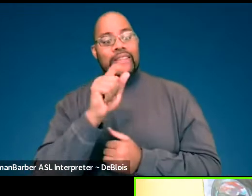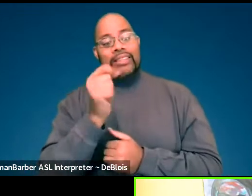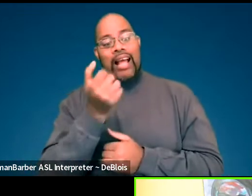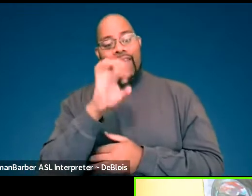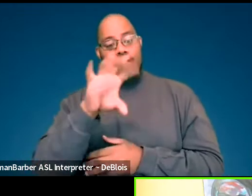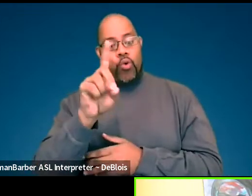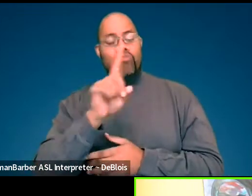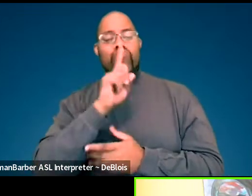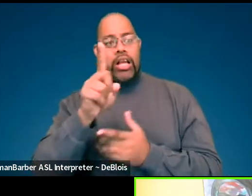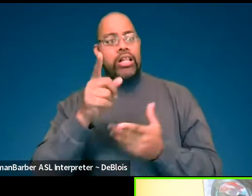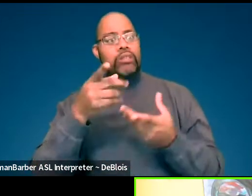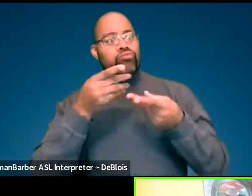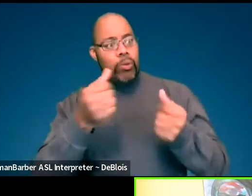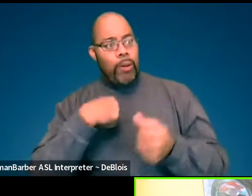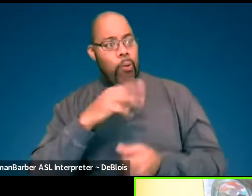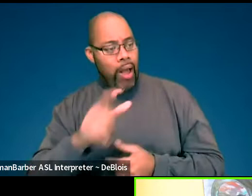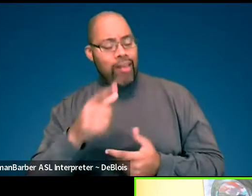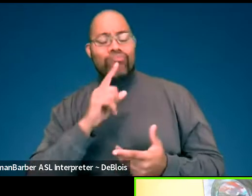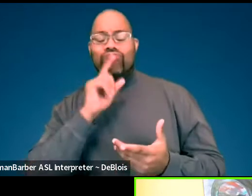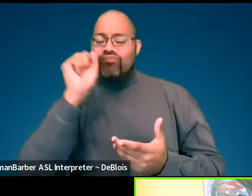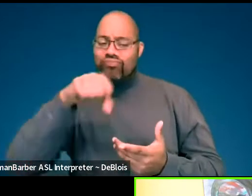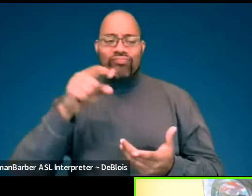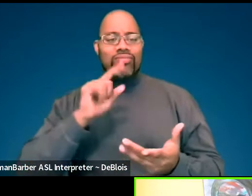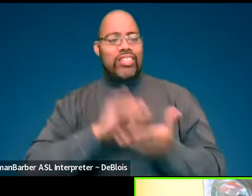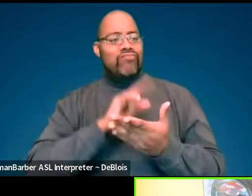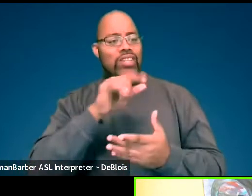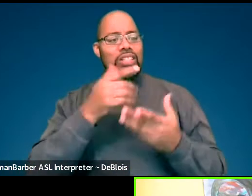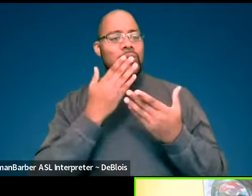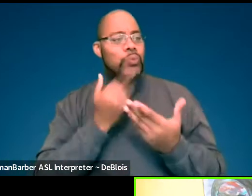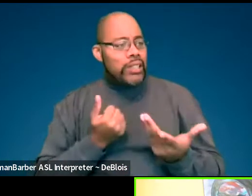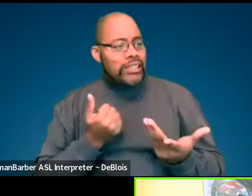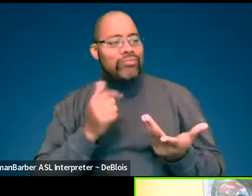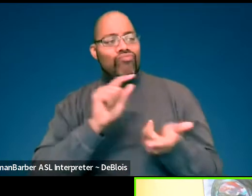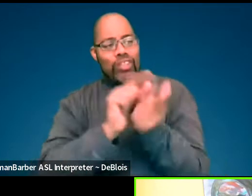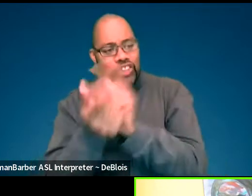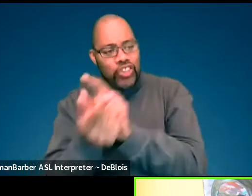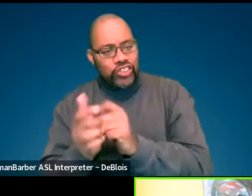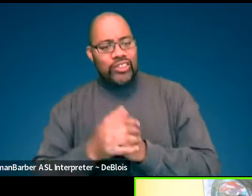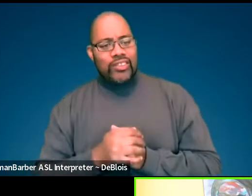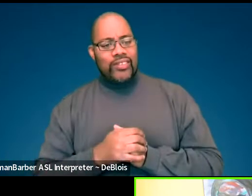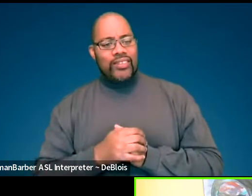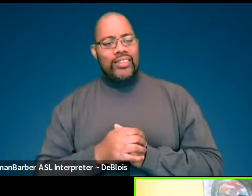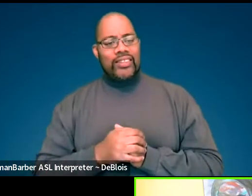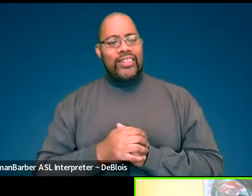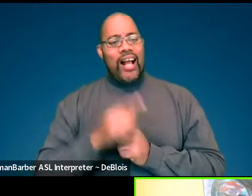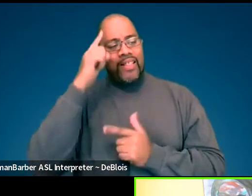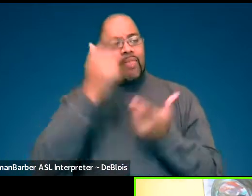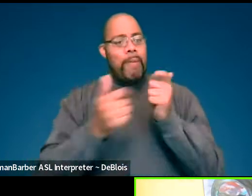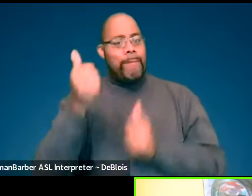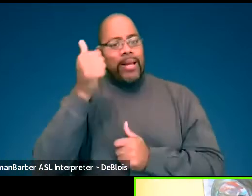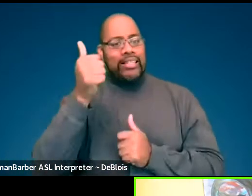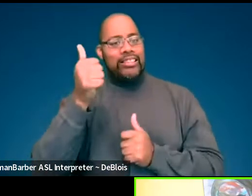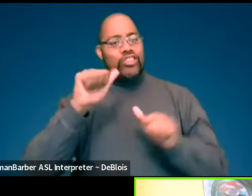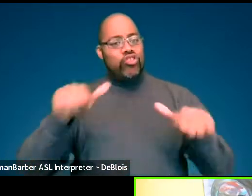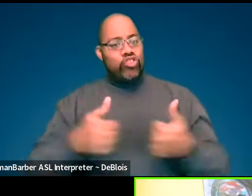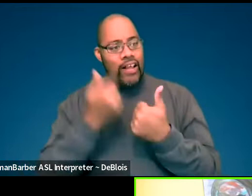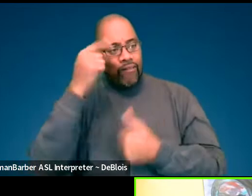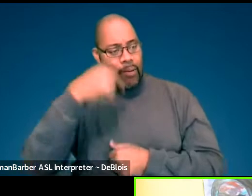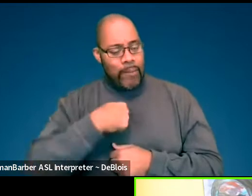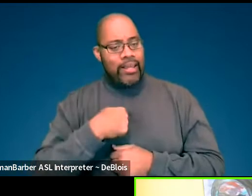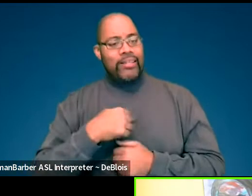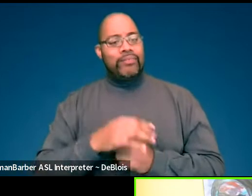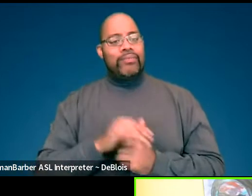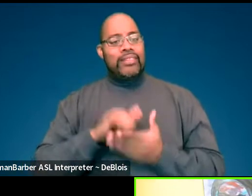me really well, I must say. It's been a really sweet transition. I think the biggest sort of challenge for me is